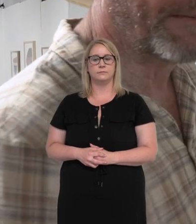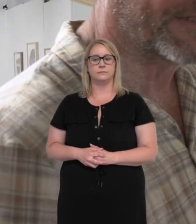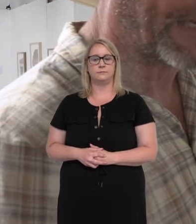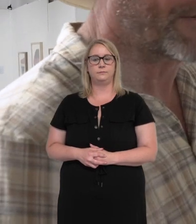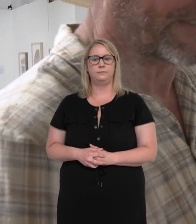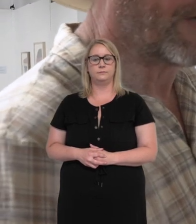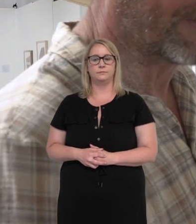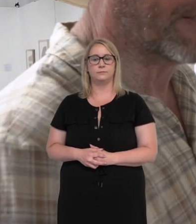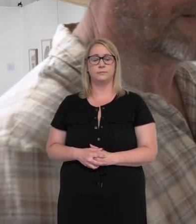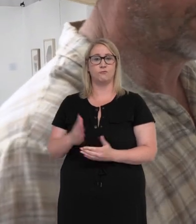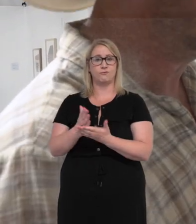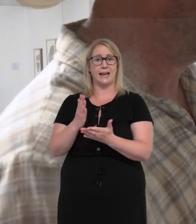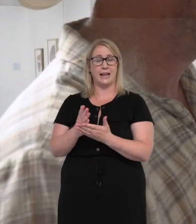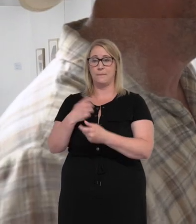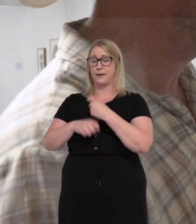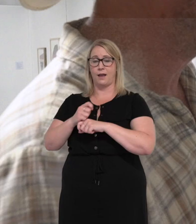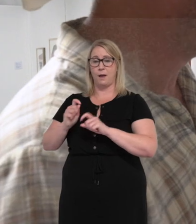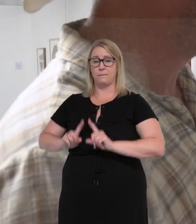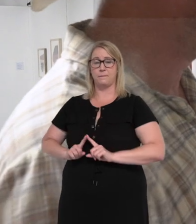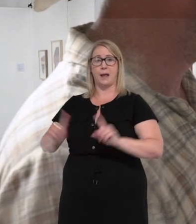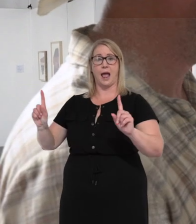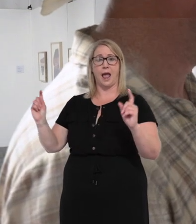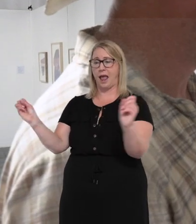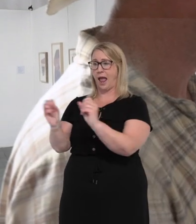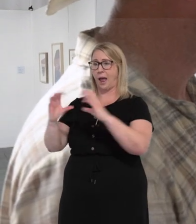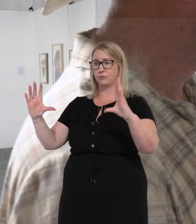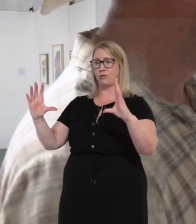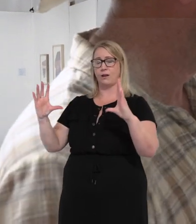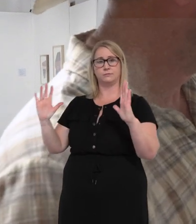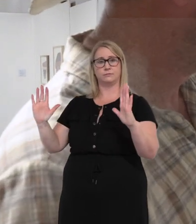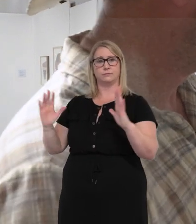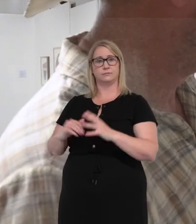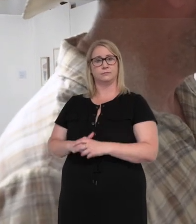that become just abstract art, I think. Just abstract art.